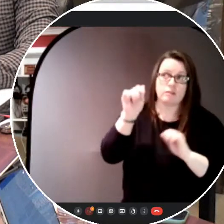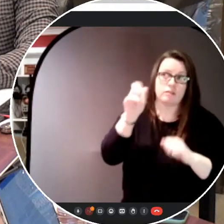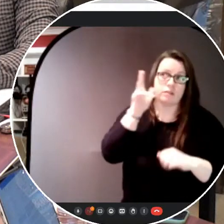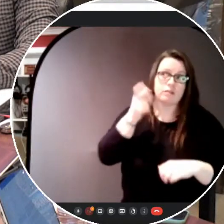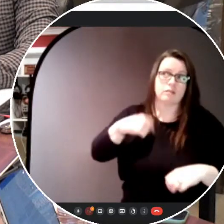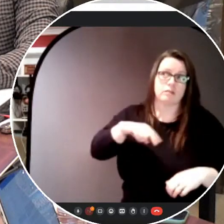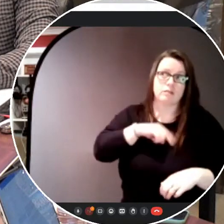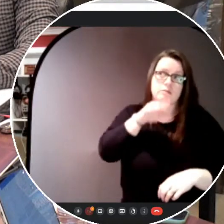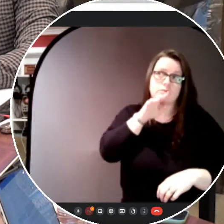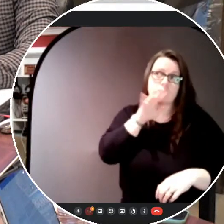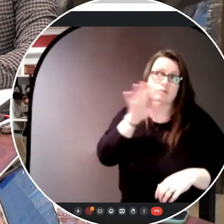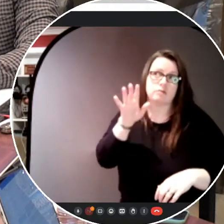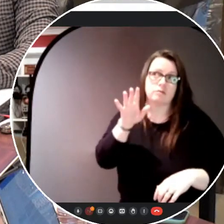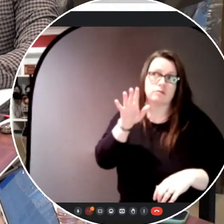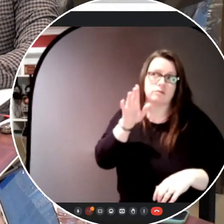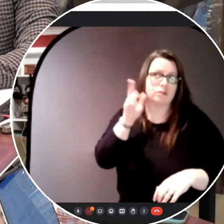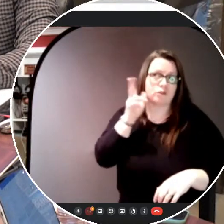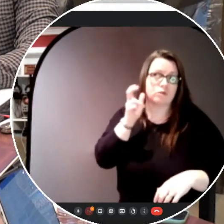No.